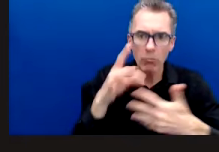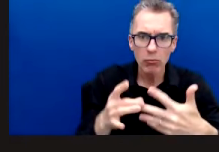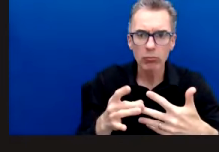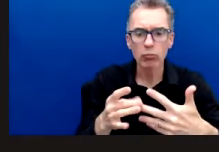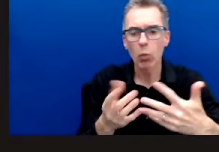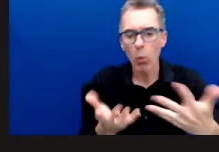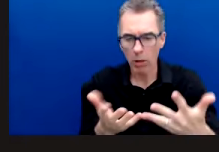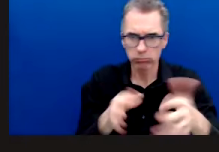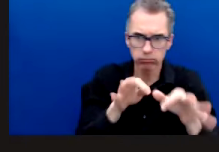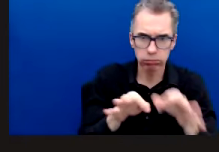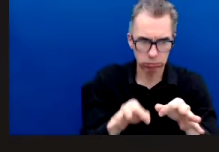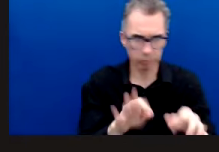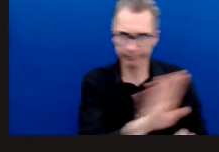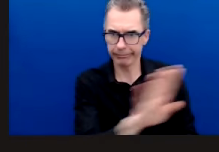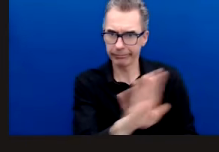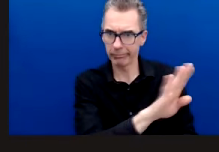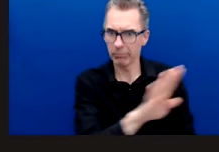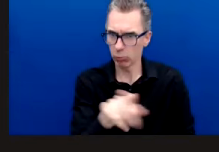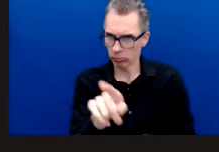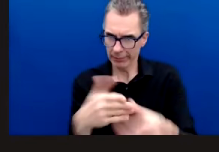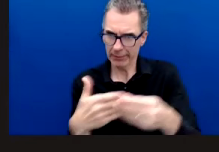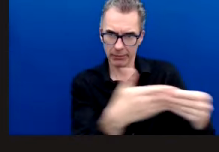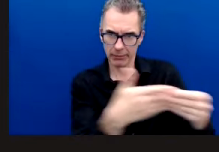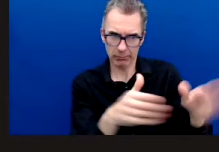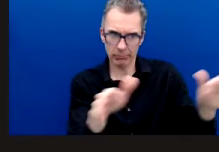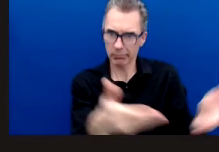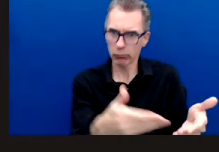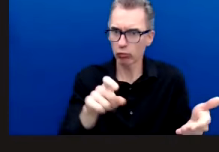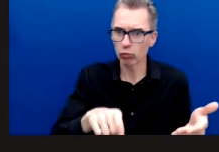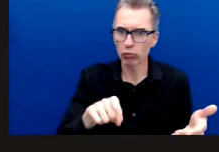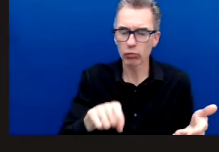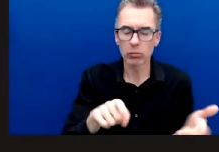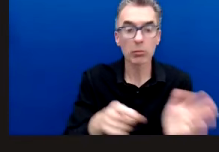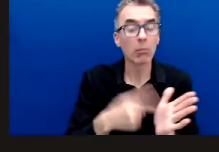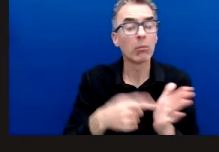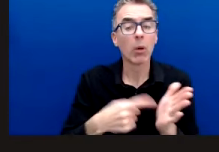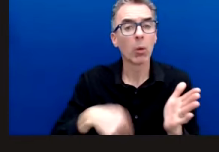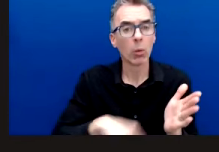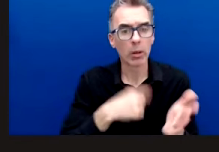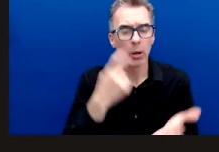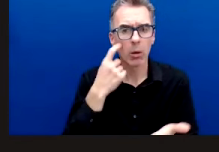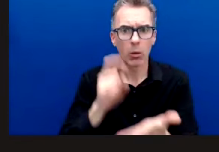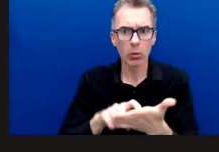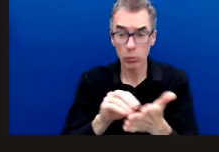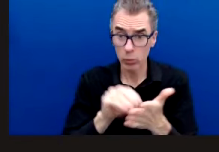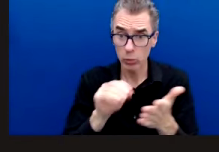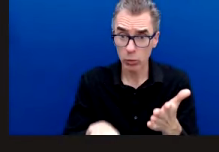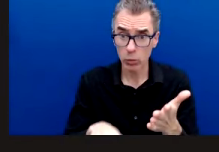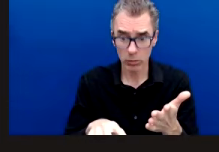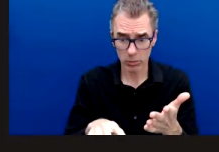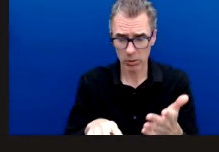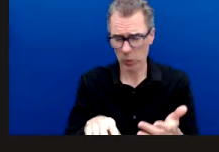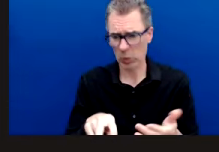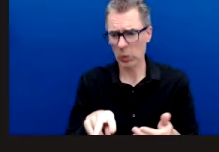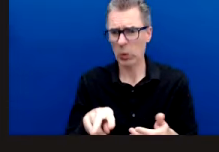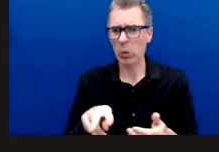student. Sometimes we might see that there are students who are experiencing domestic